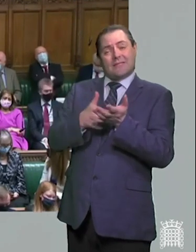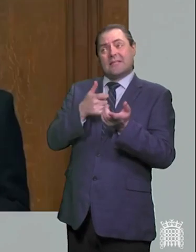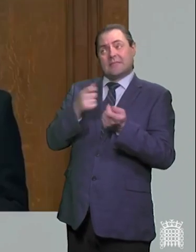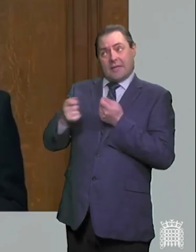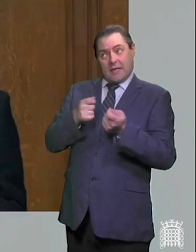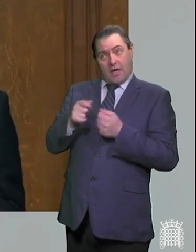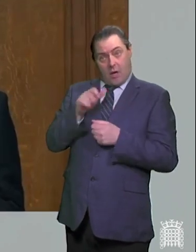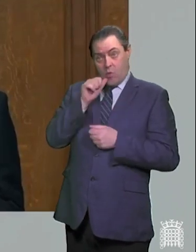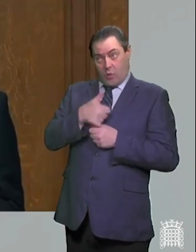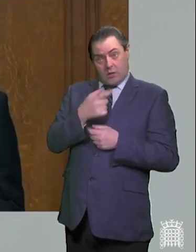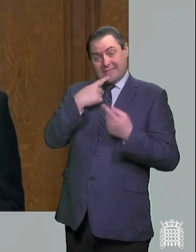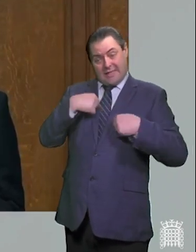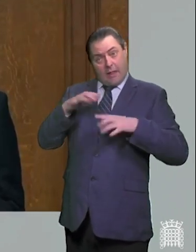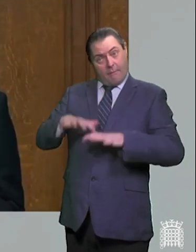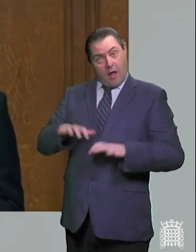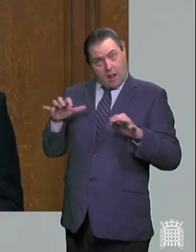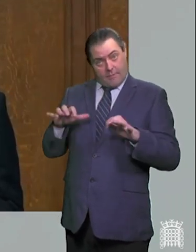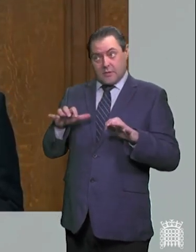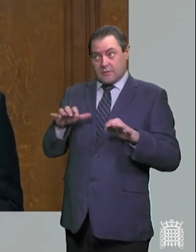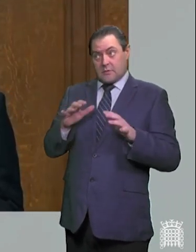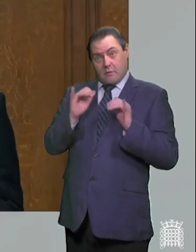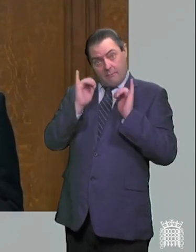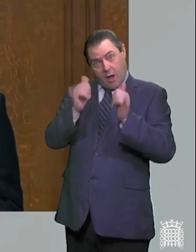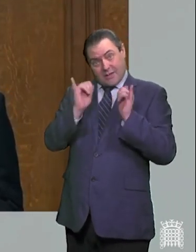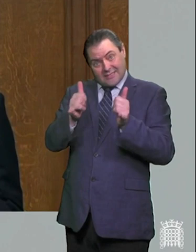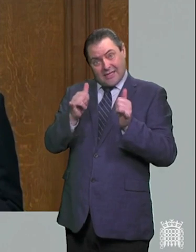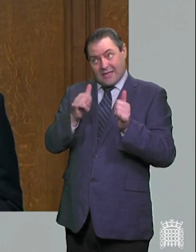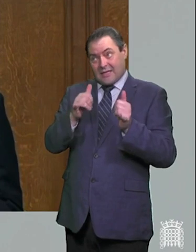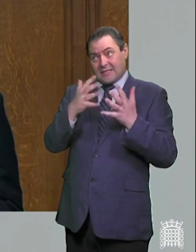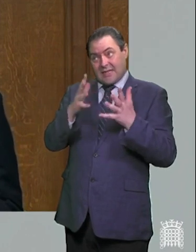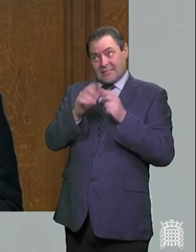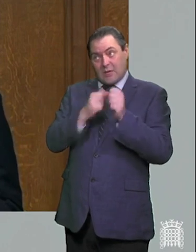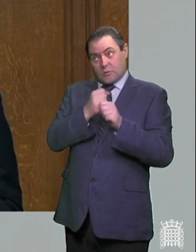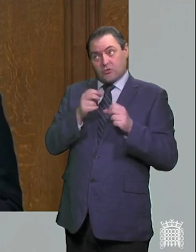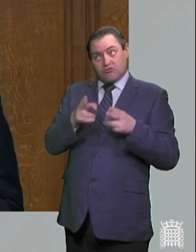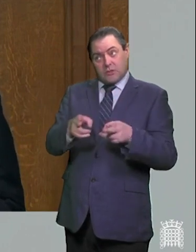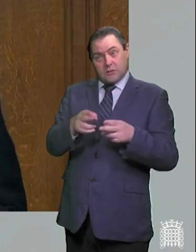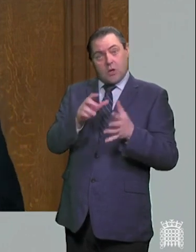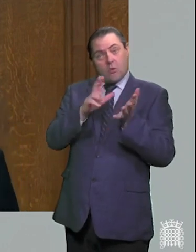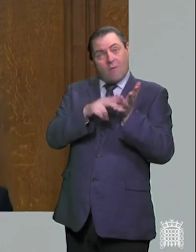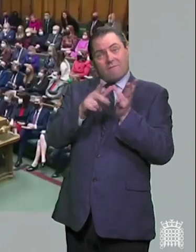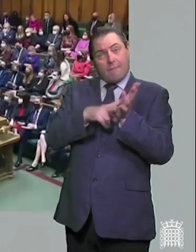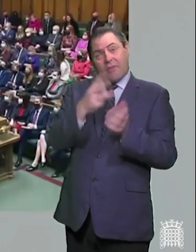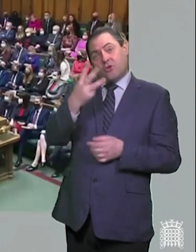Minister tell the House whether there was a party in Downing Street on the 13th of November?